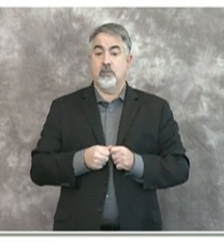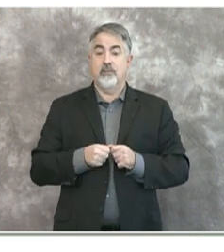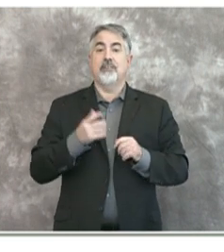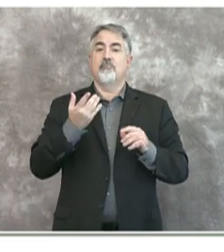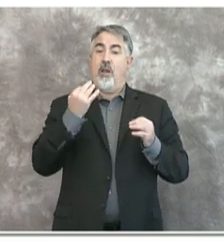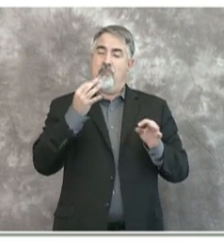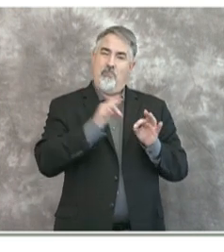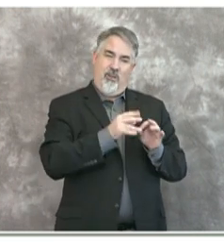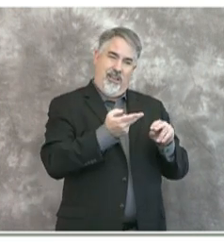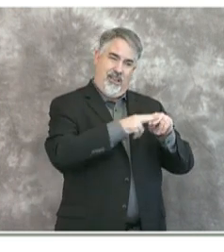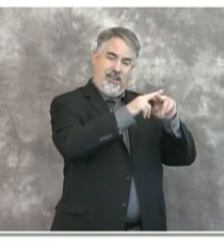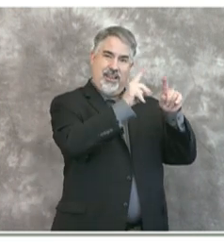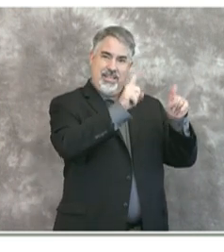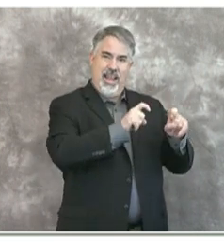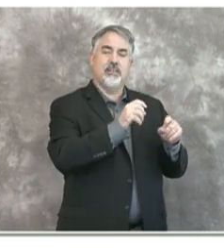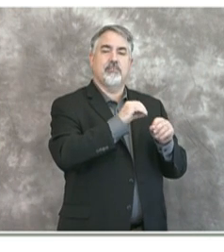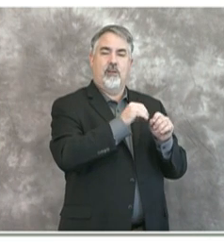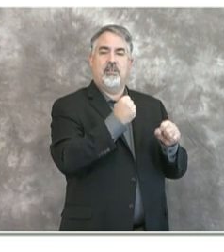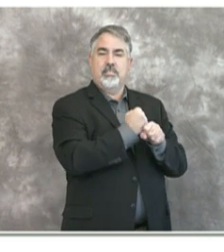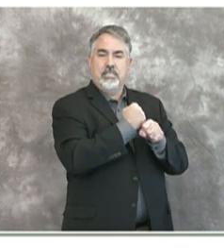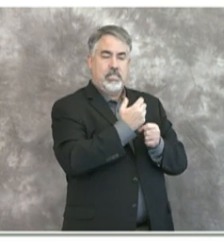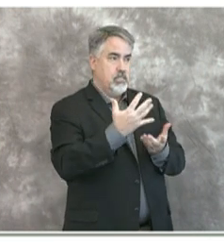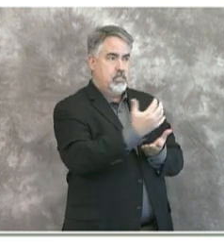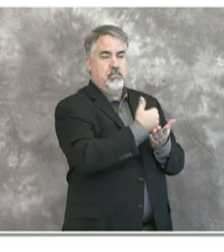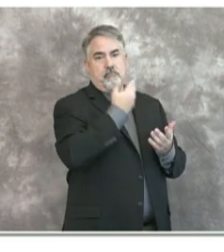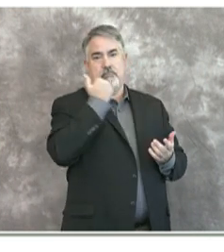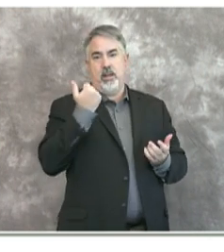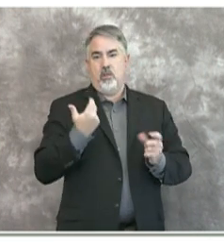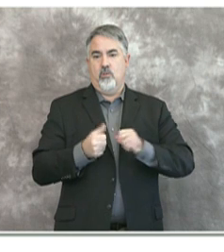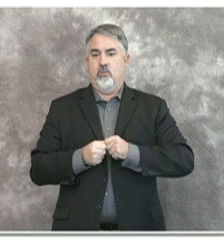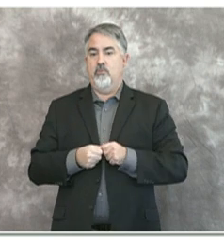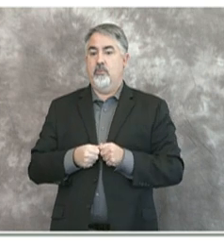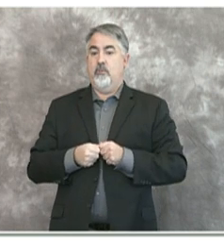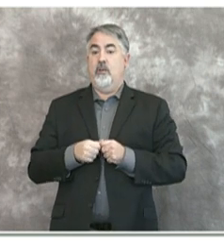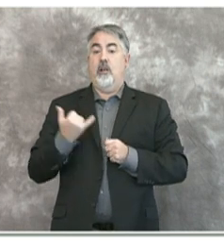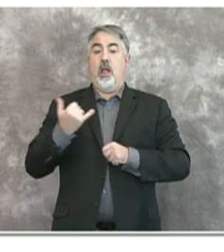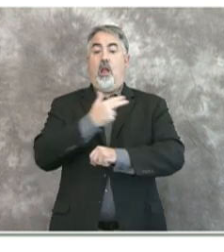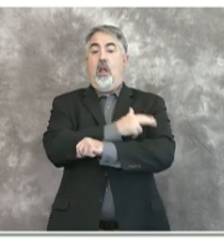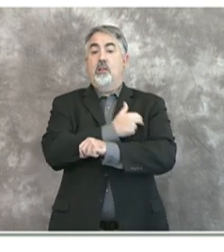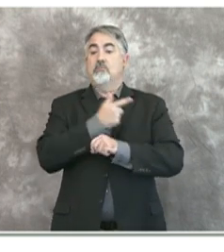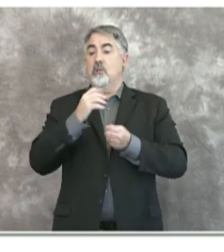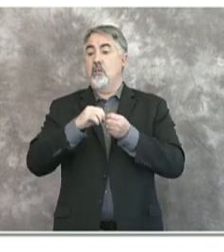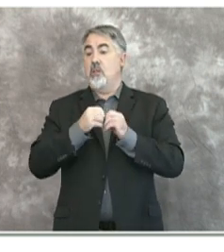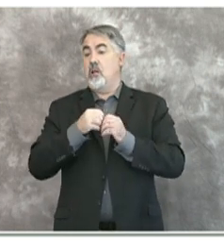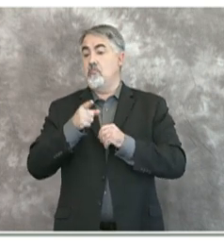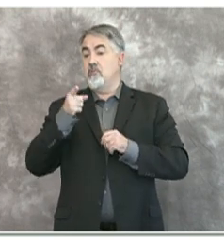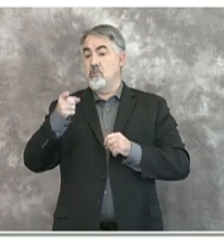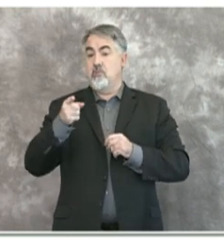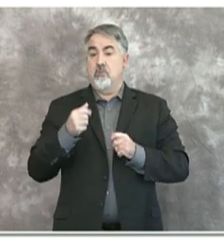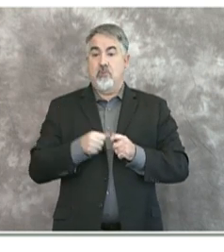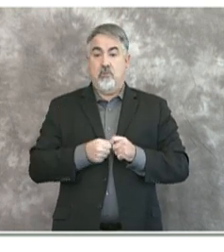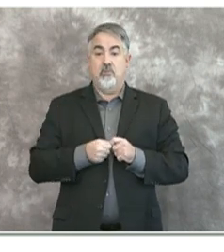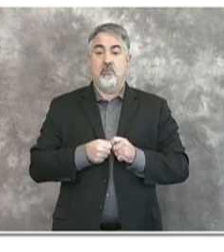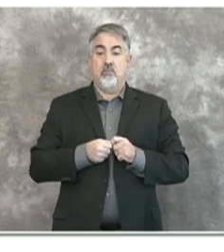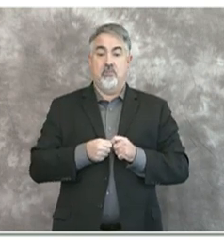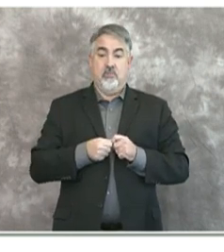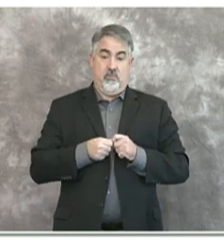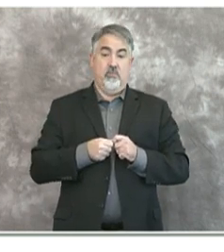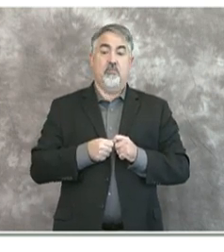right there. Next slide, we will look at our current hospital census. What you will see here is